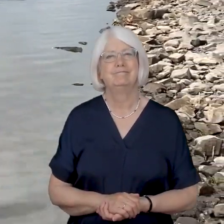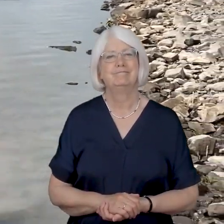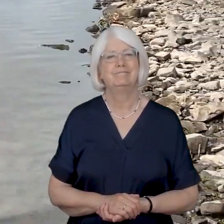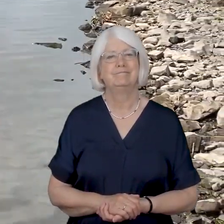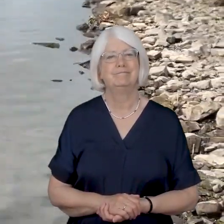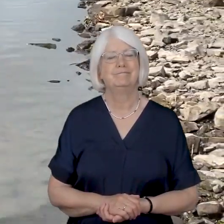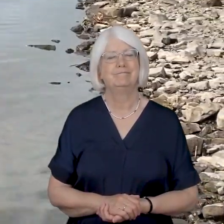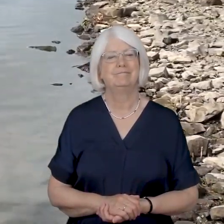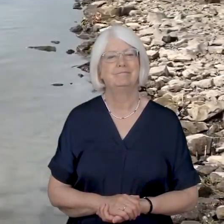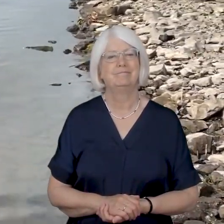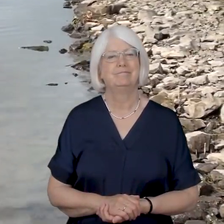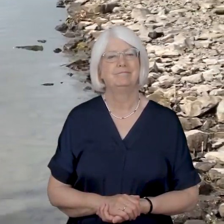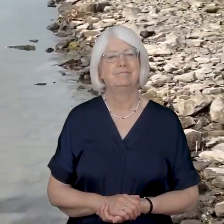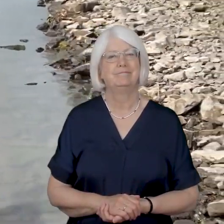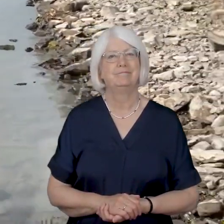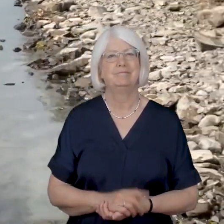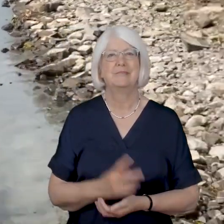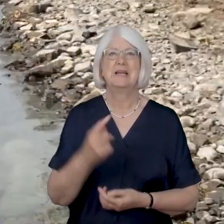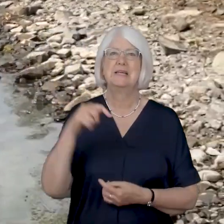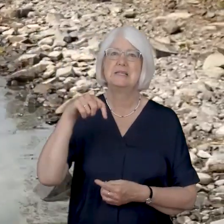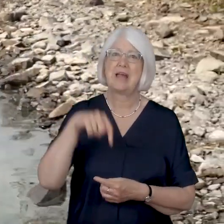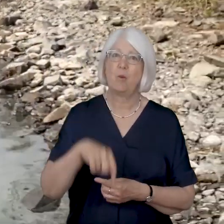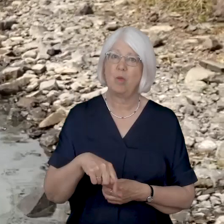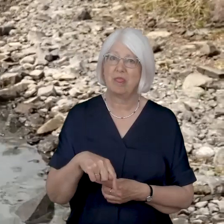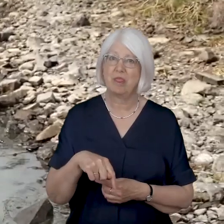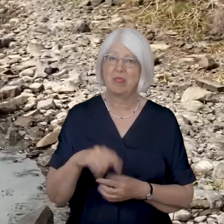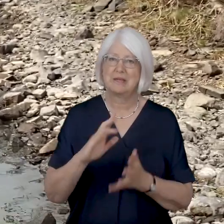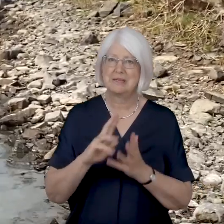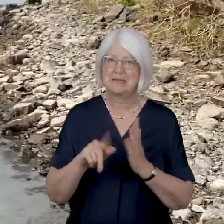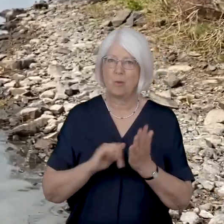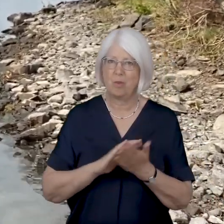and we turn to the south.